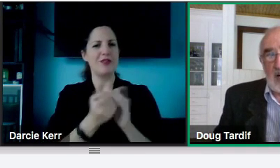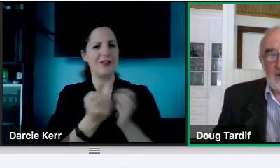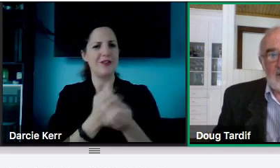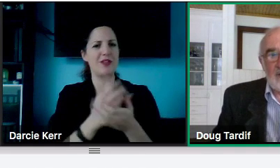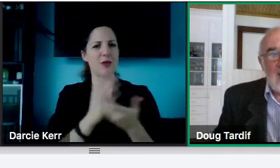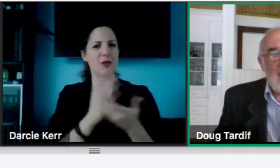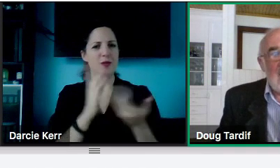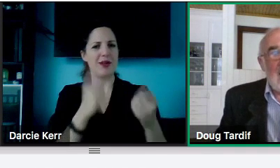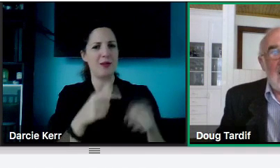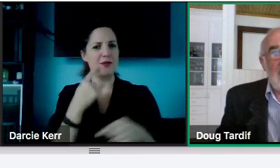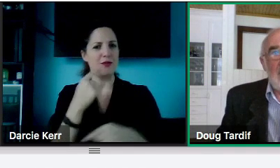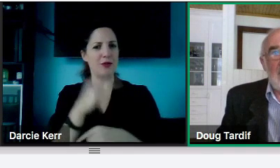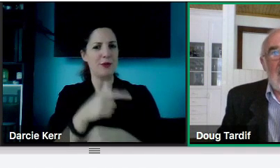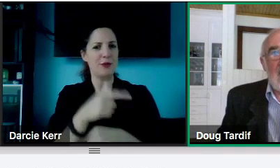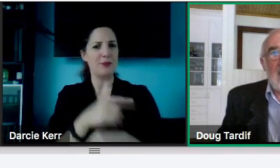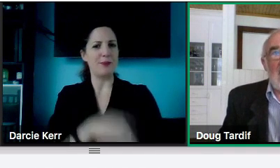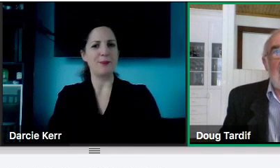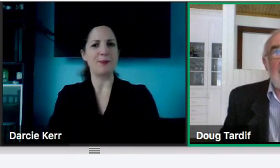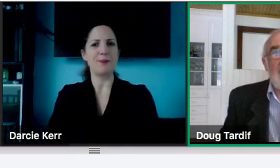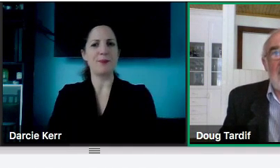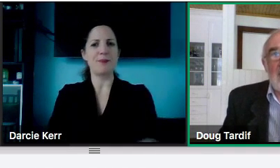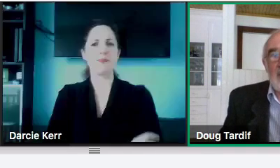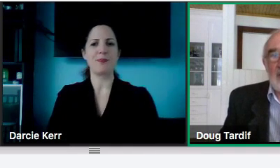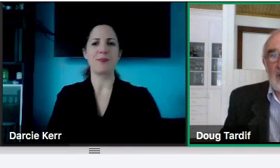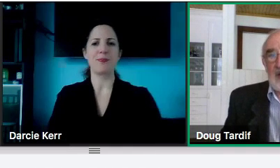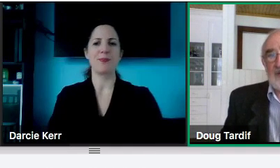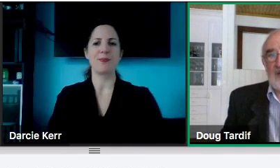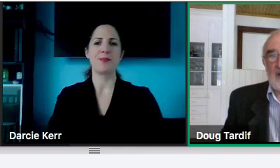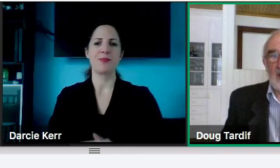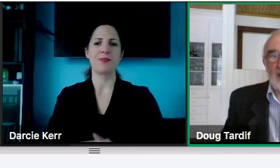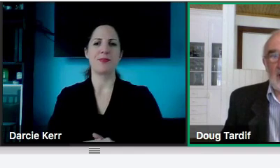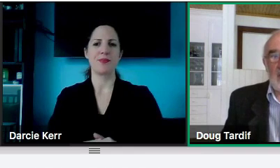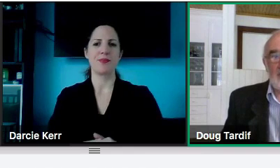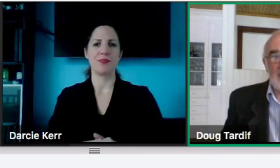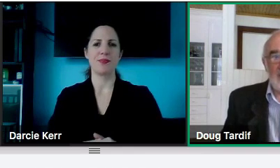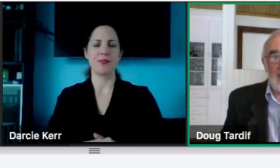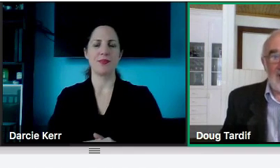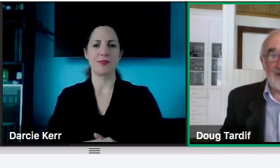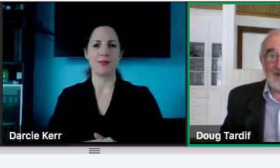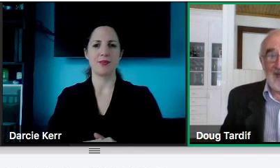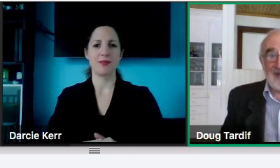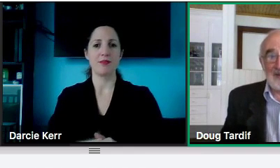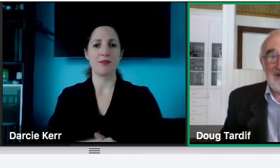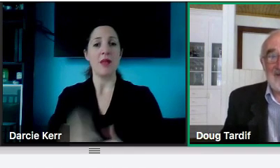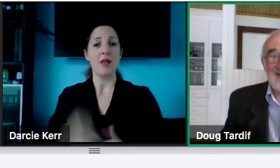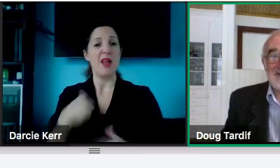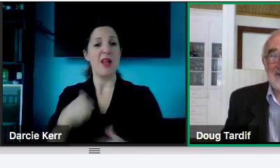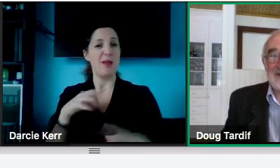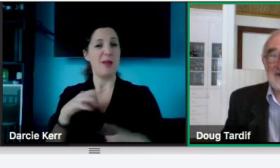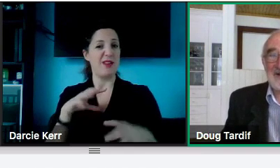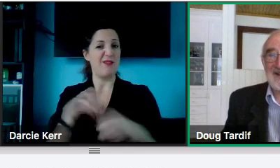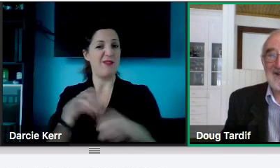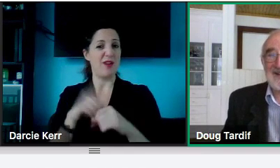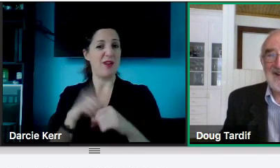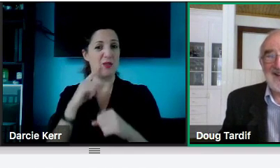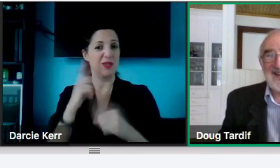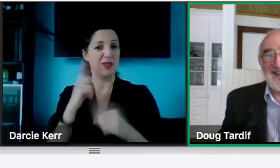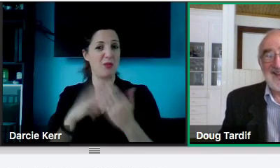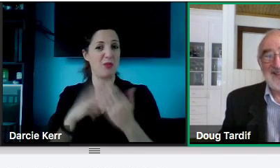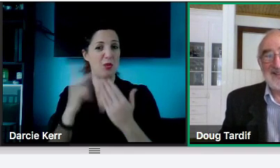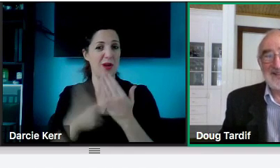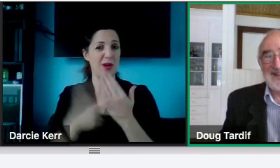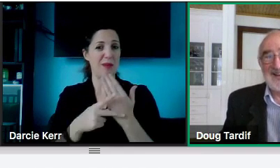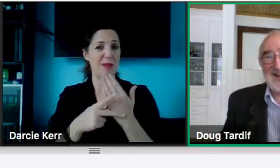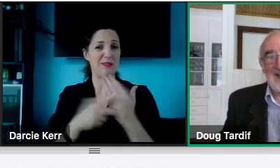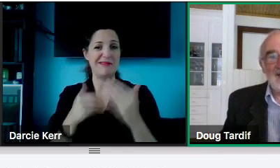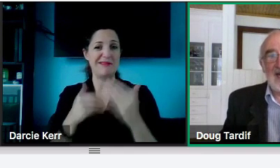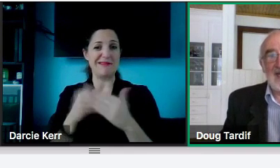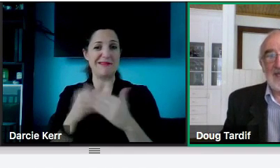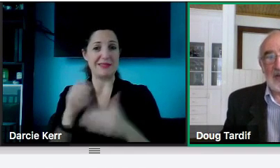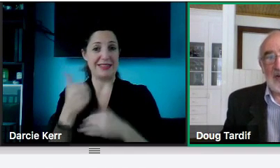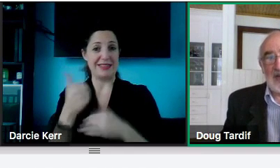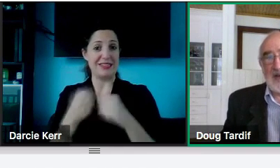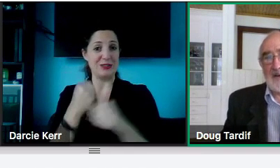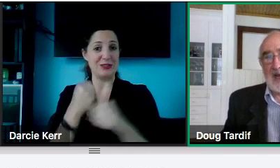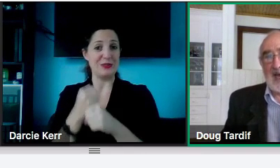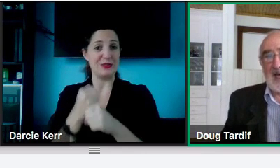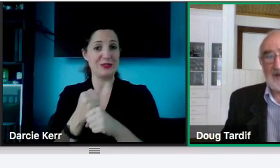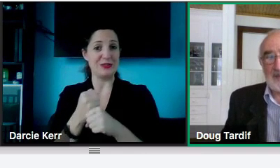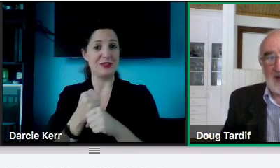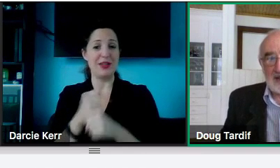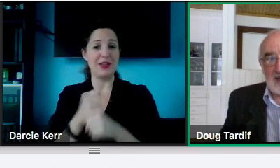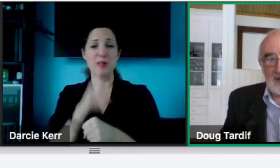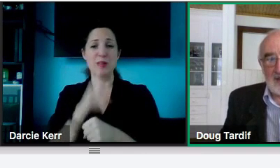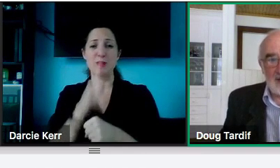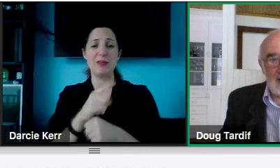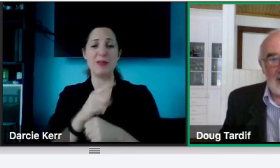to be honest. I've been doing this now for quite some time, as Anne-Marie mentioned earlier, and I enjoy